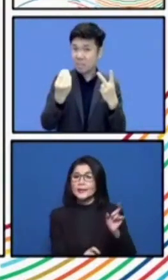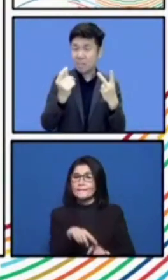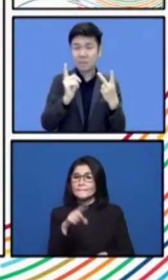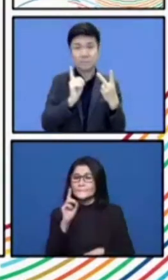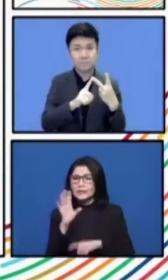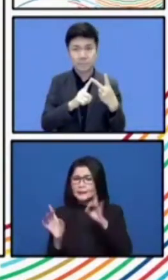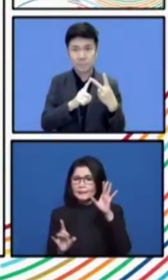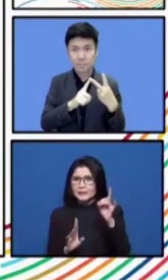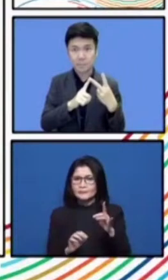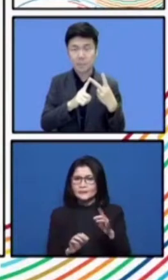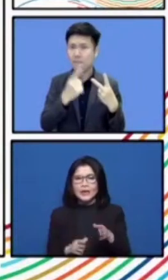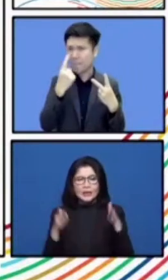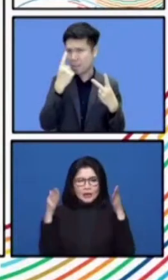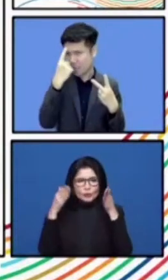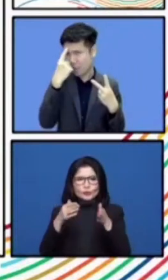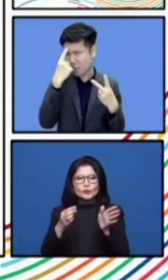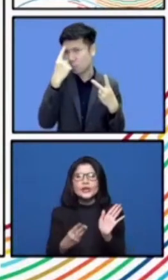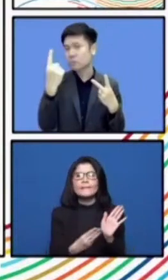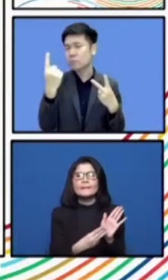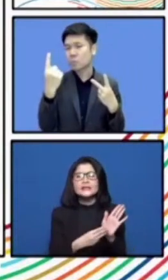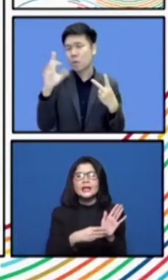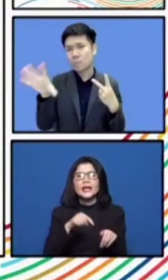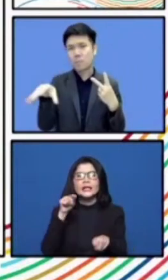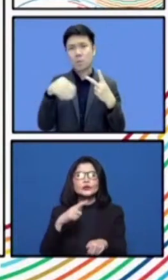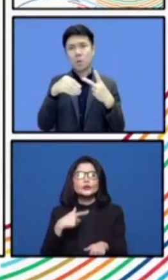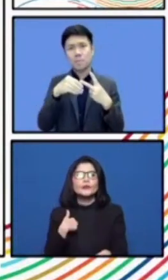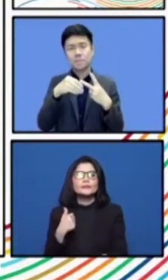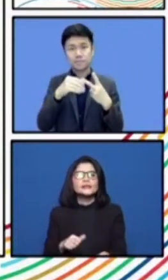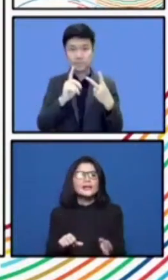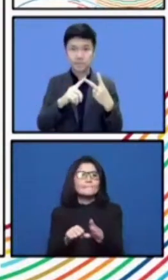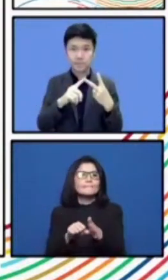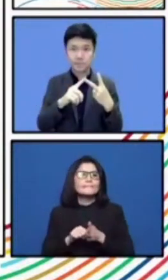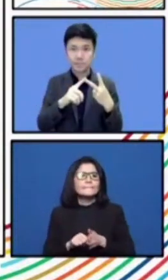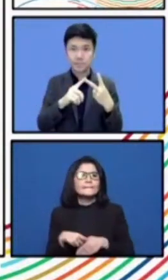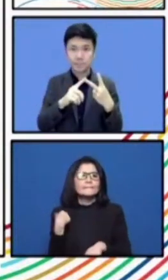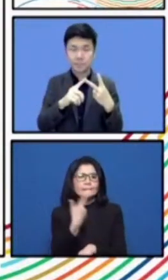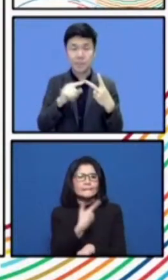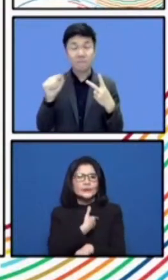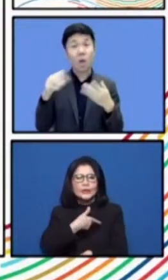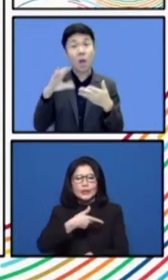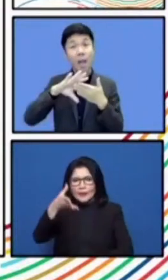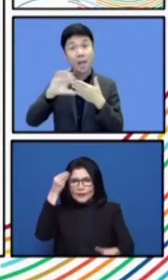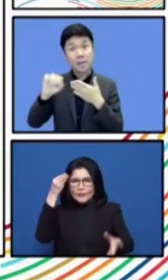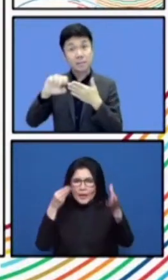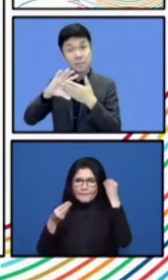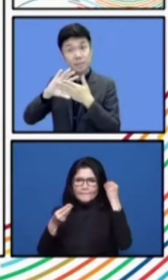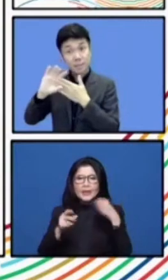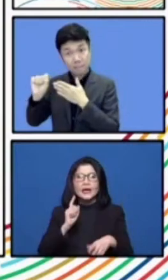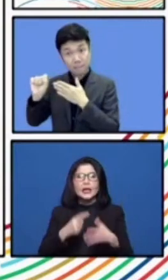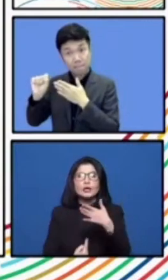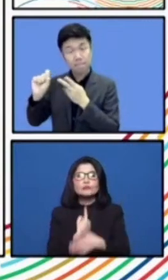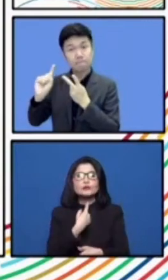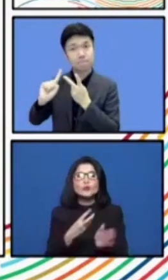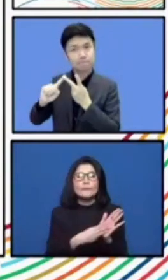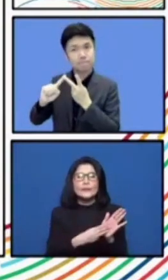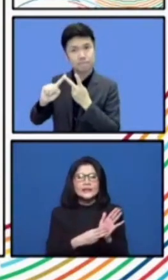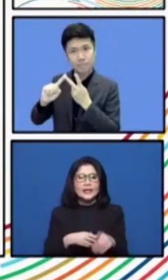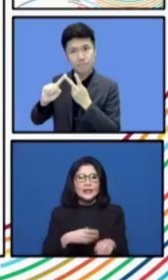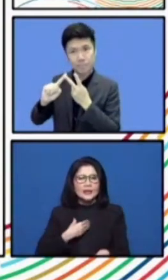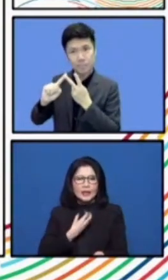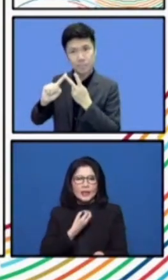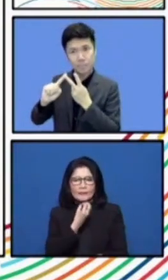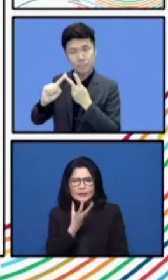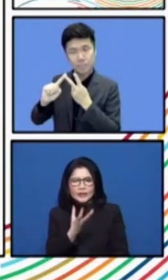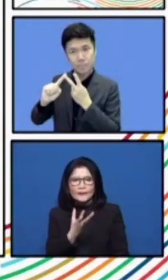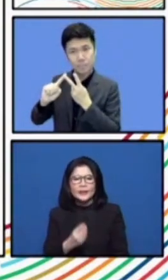where there are problems and I recommend to you the the various escap Publications which came out of this project which show that